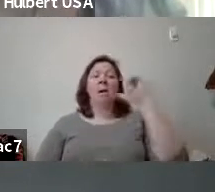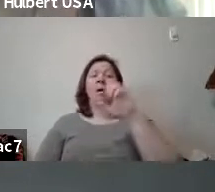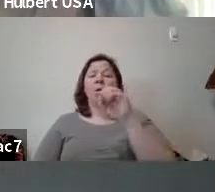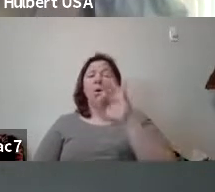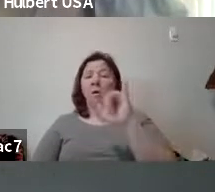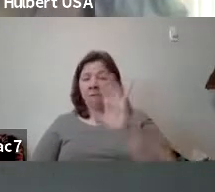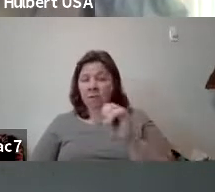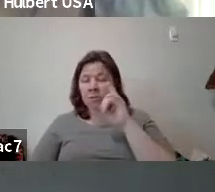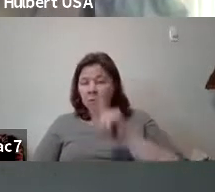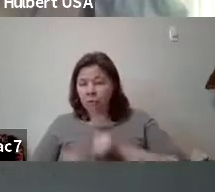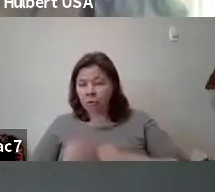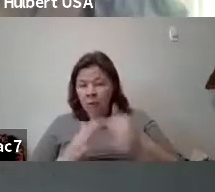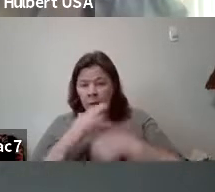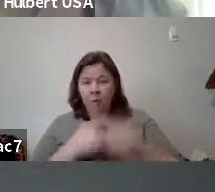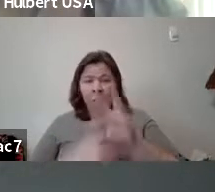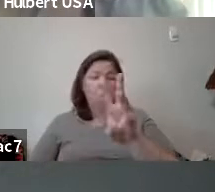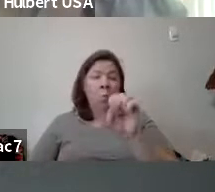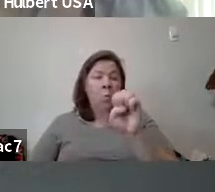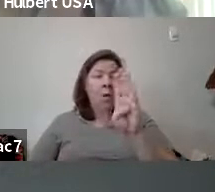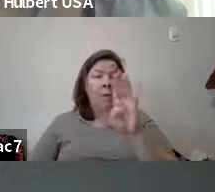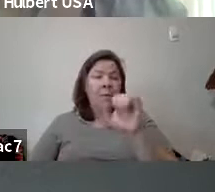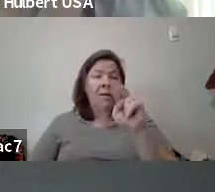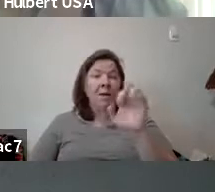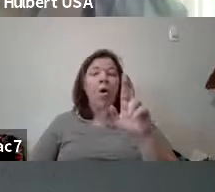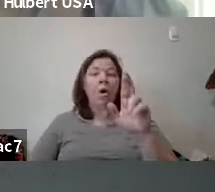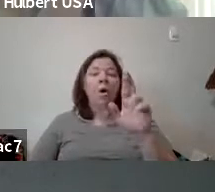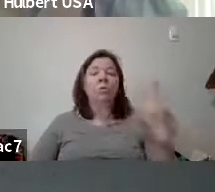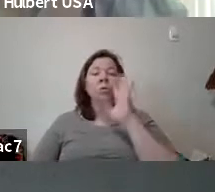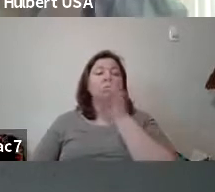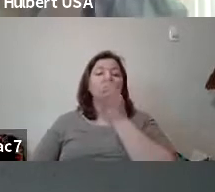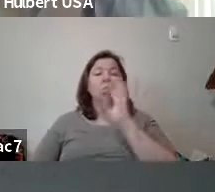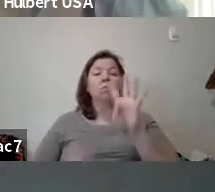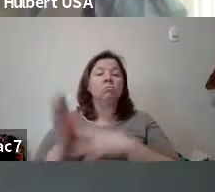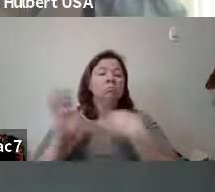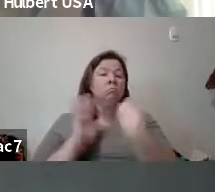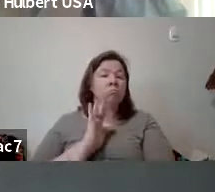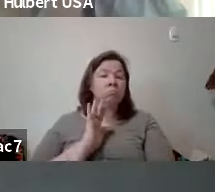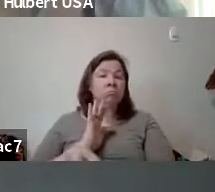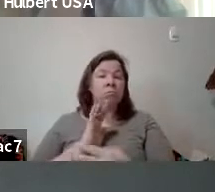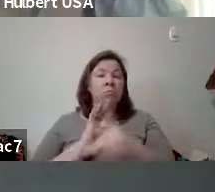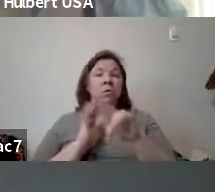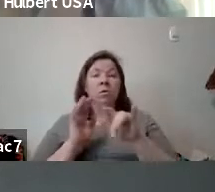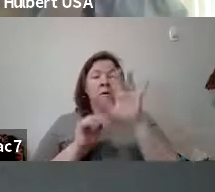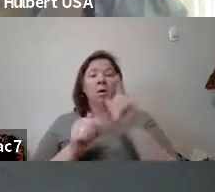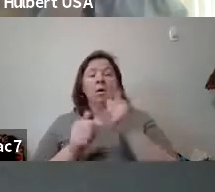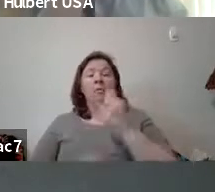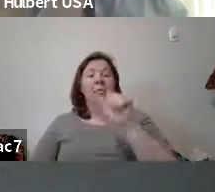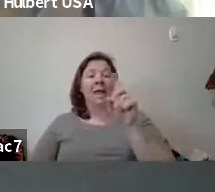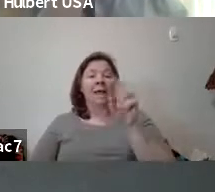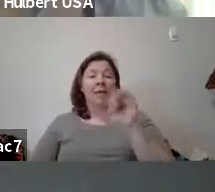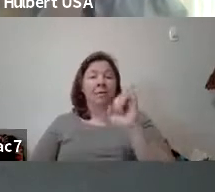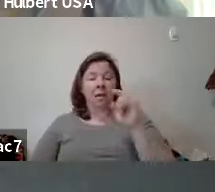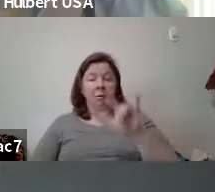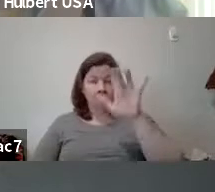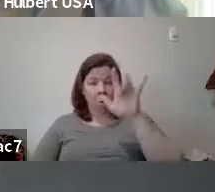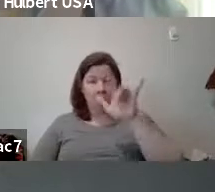and check under webinars, upcoming webinars. Scroll past the first one that's from admin, and as you scroll